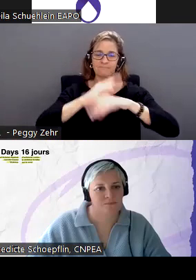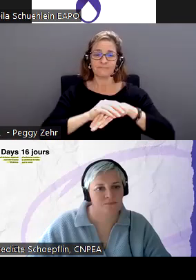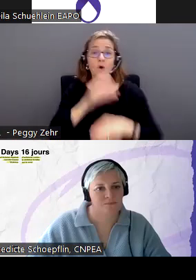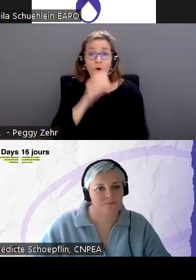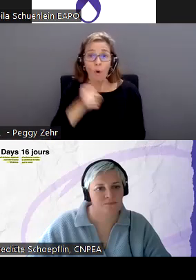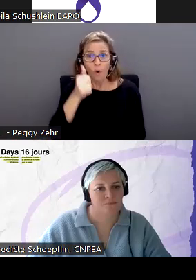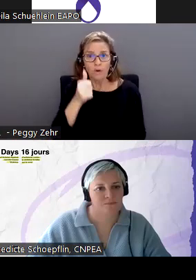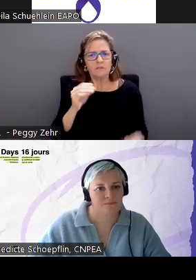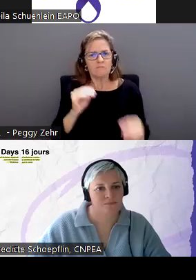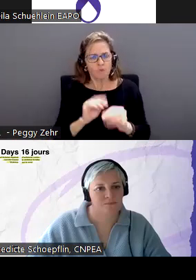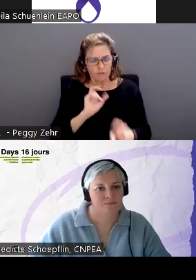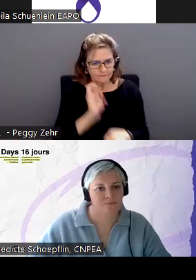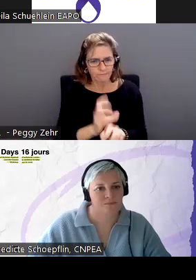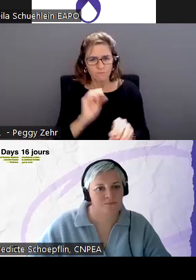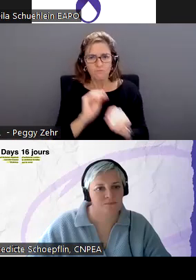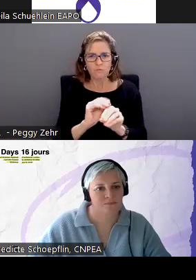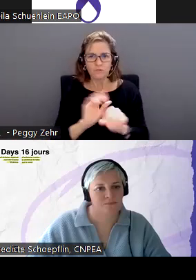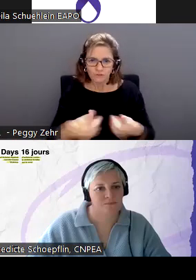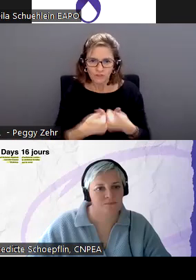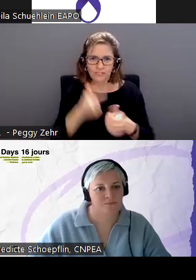doesn't negate the importance of